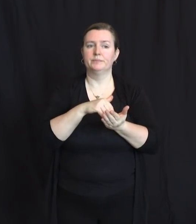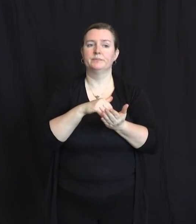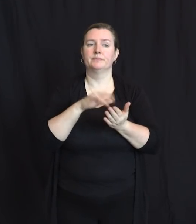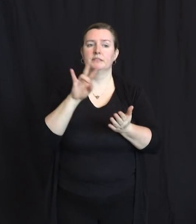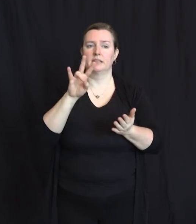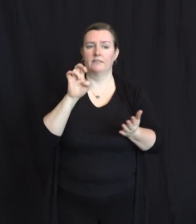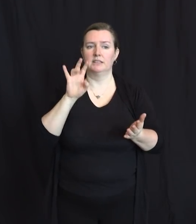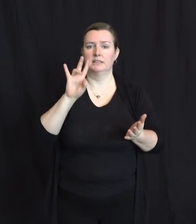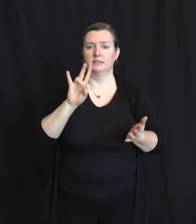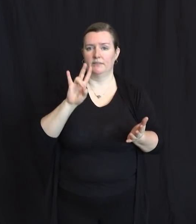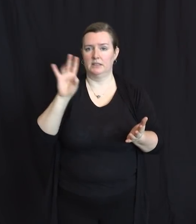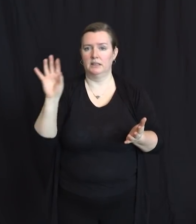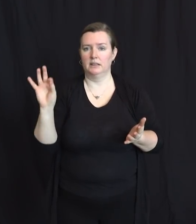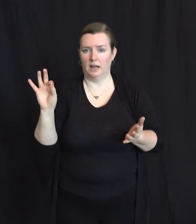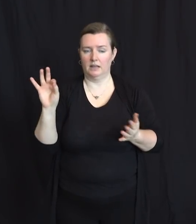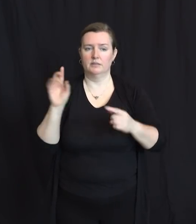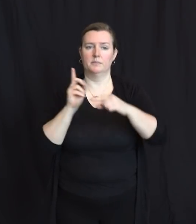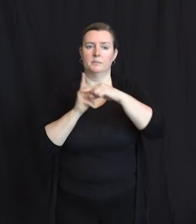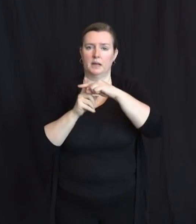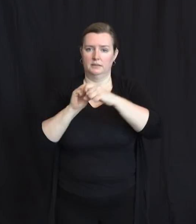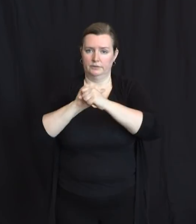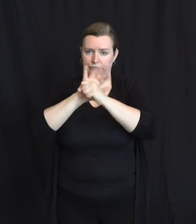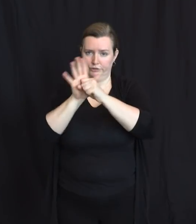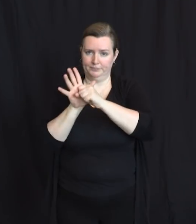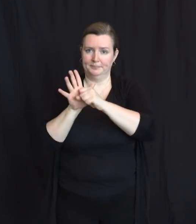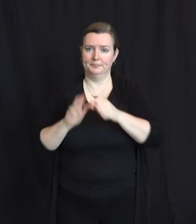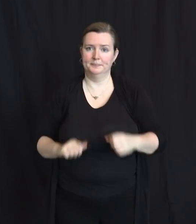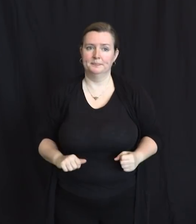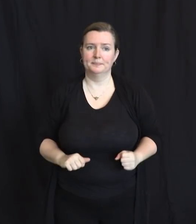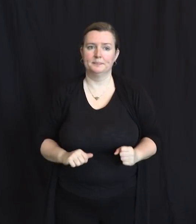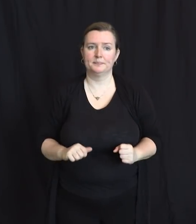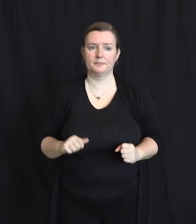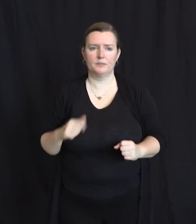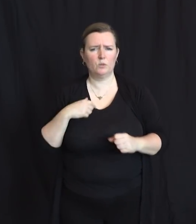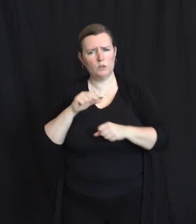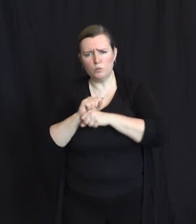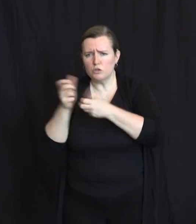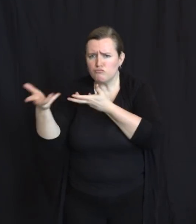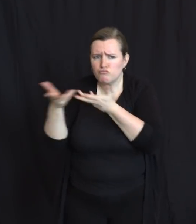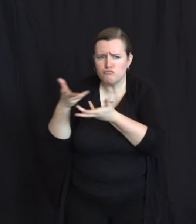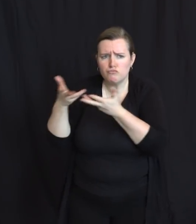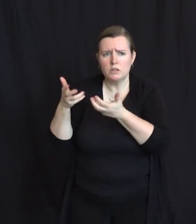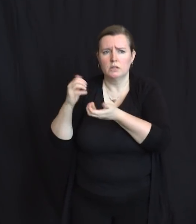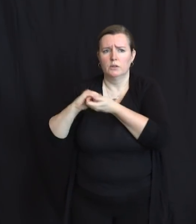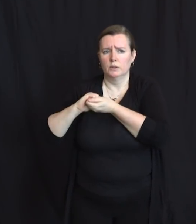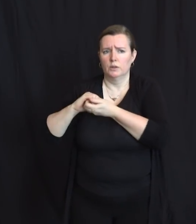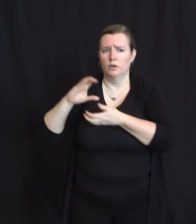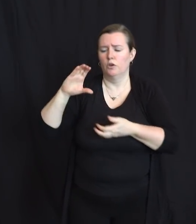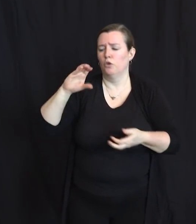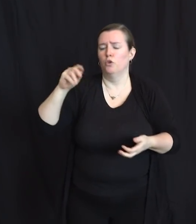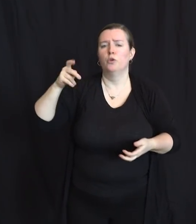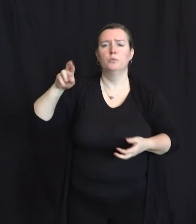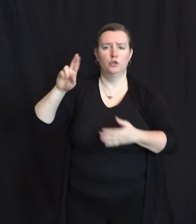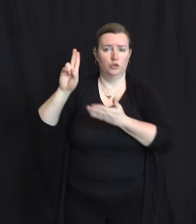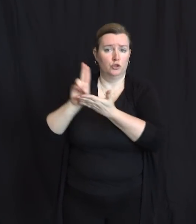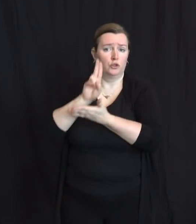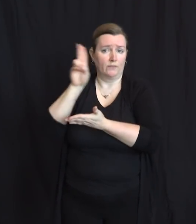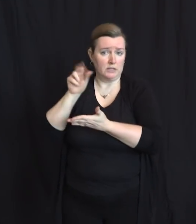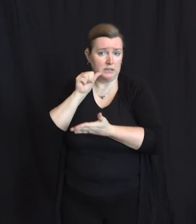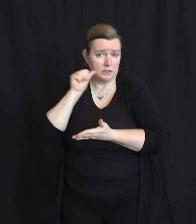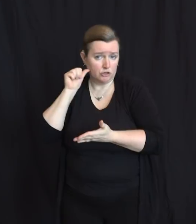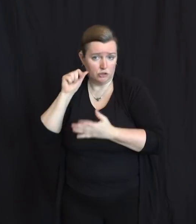13,769 cases. In collaboration with Cooper University Health System, we started yesterday